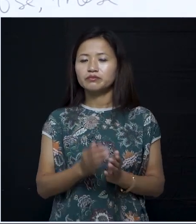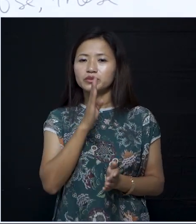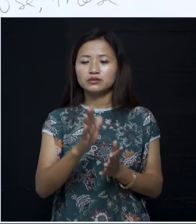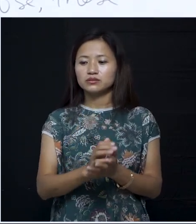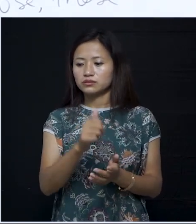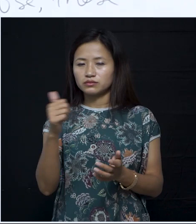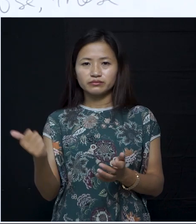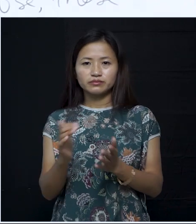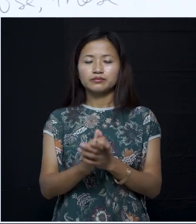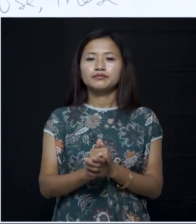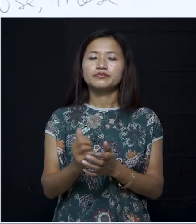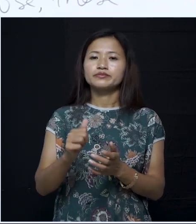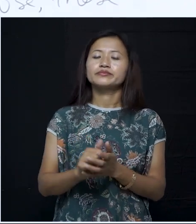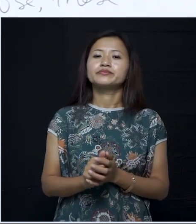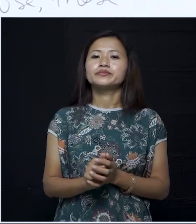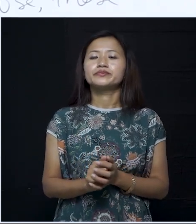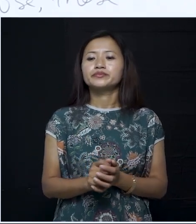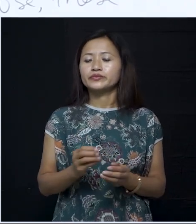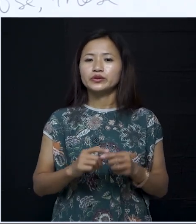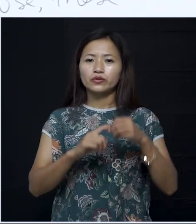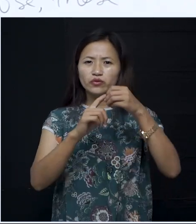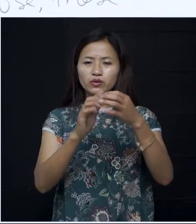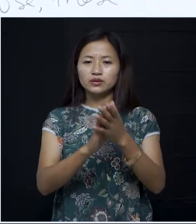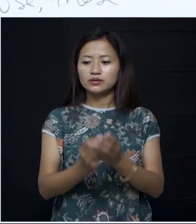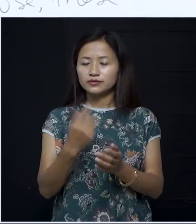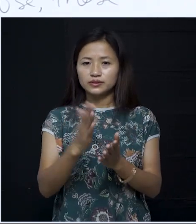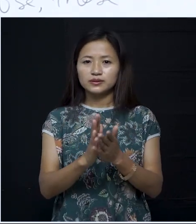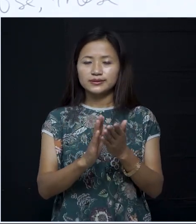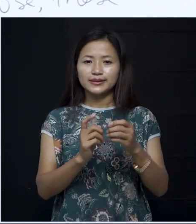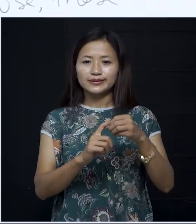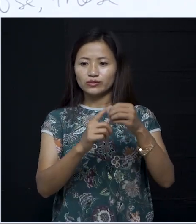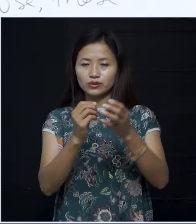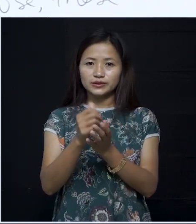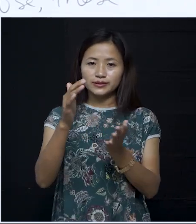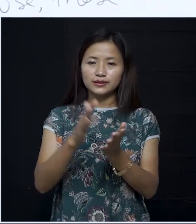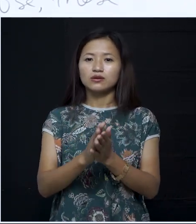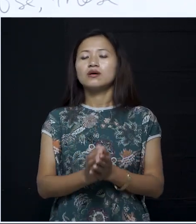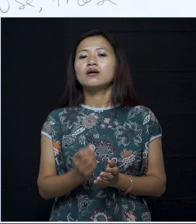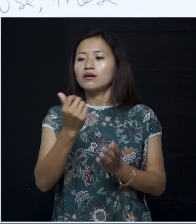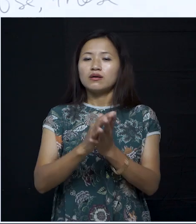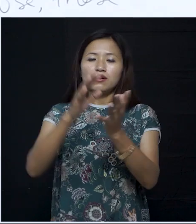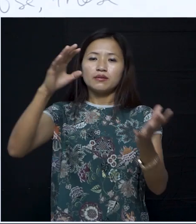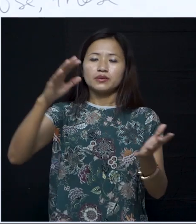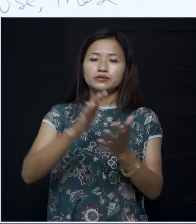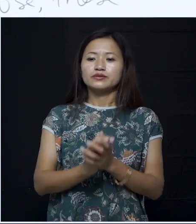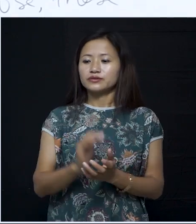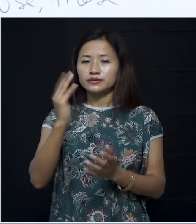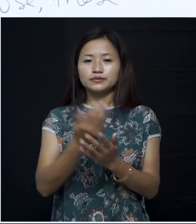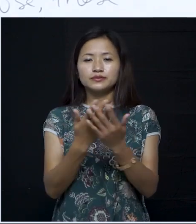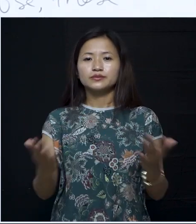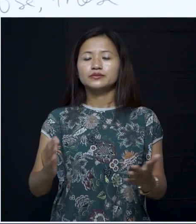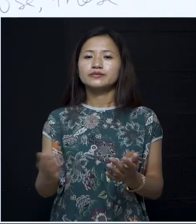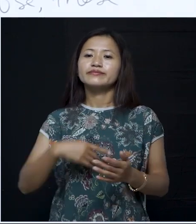okay? And in a quantifier, it will give you the quantity or the amount of something that you are talking about. The